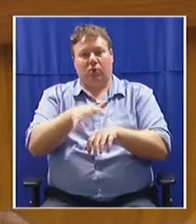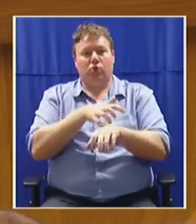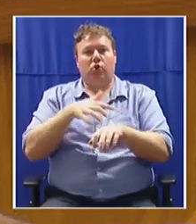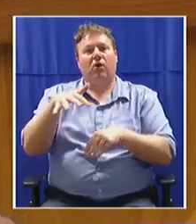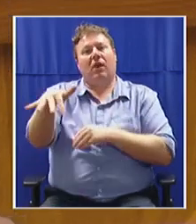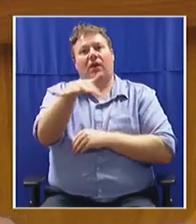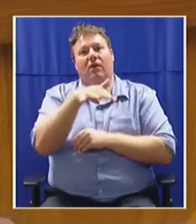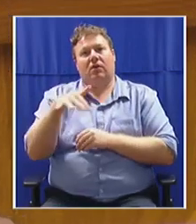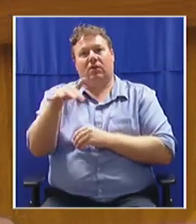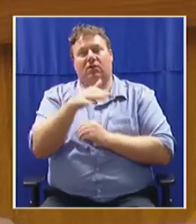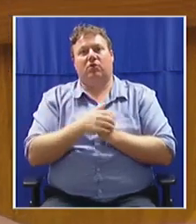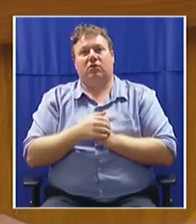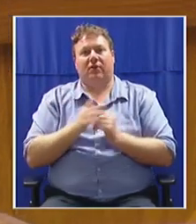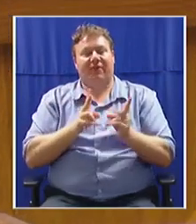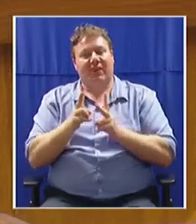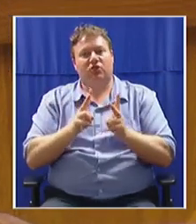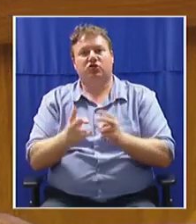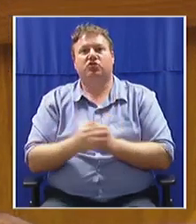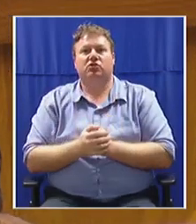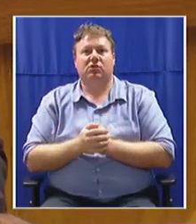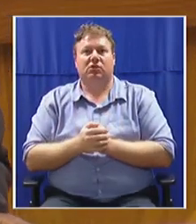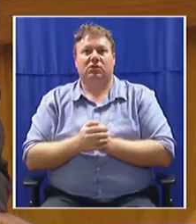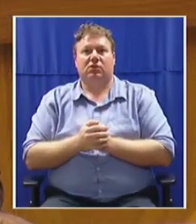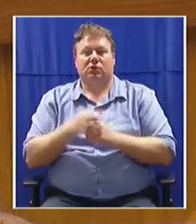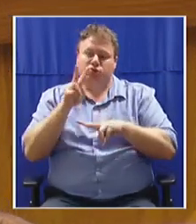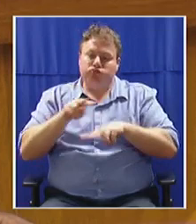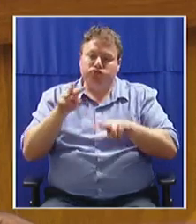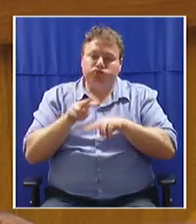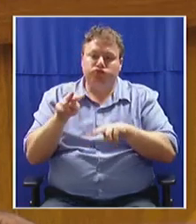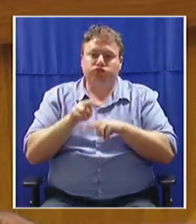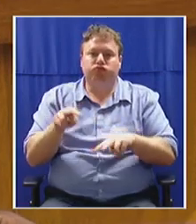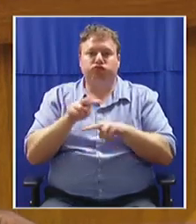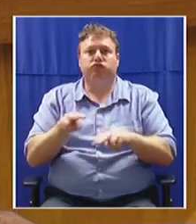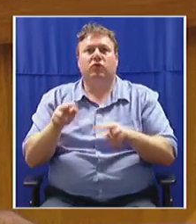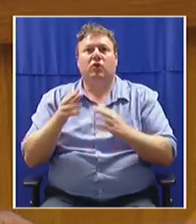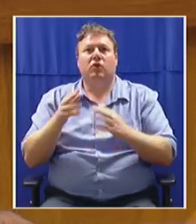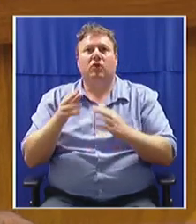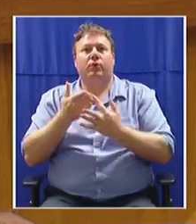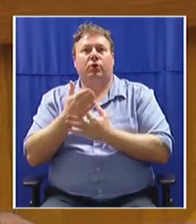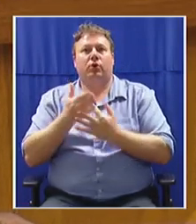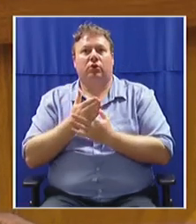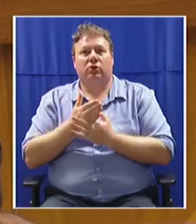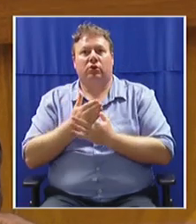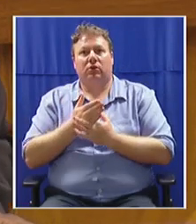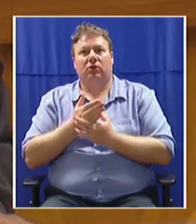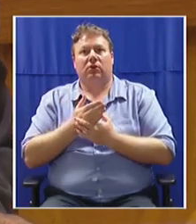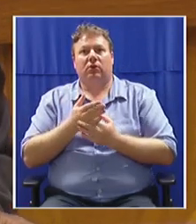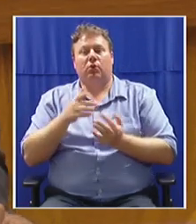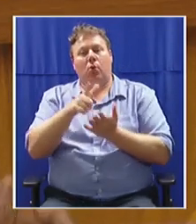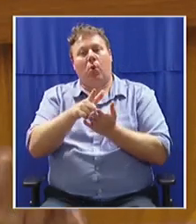rural villages, it's regulated through our existing